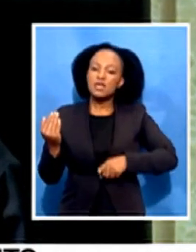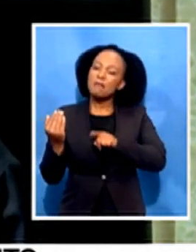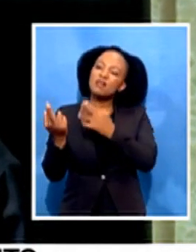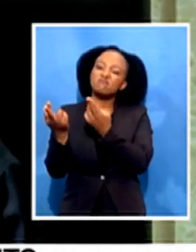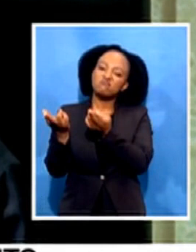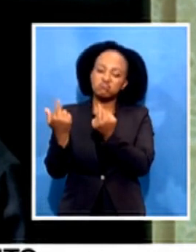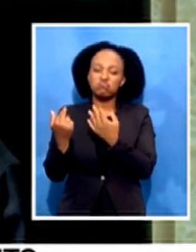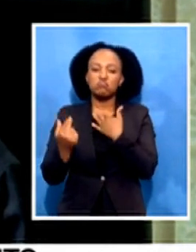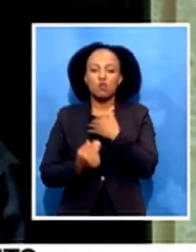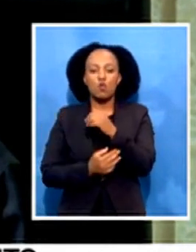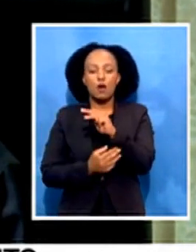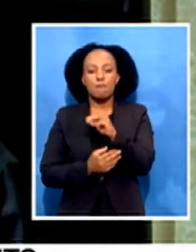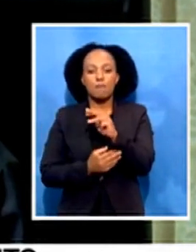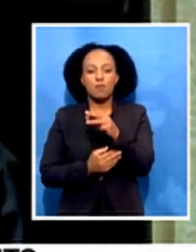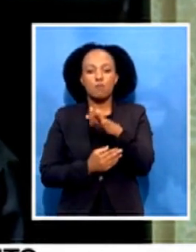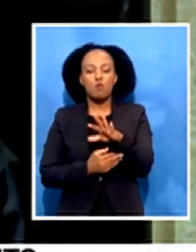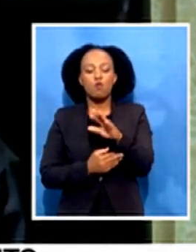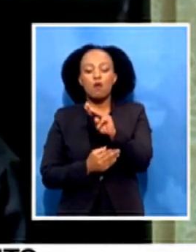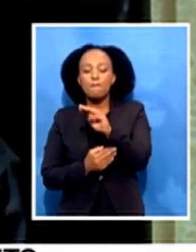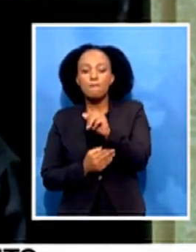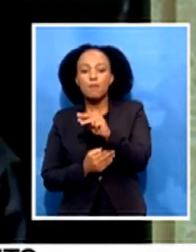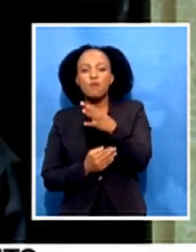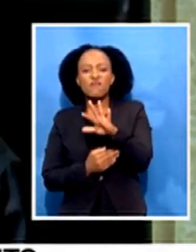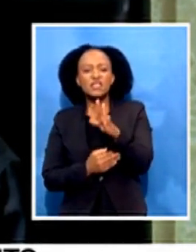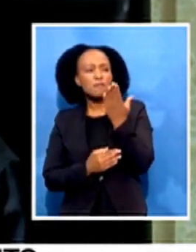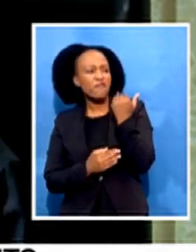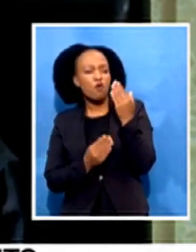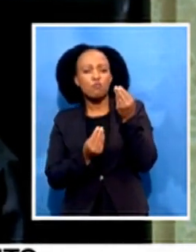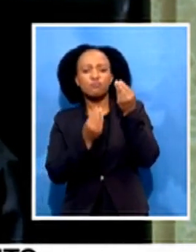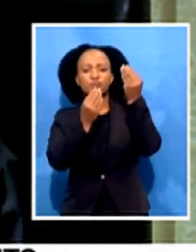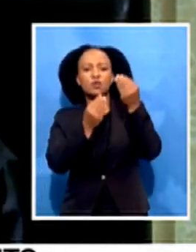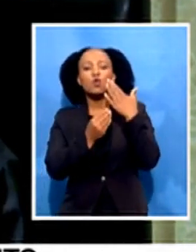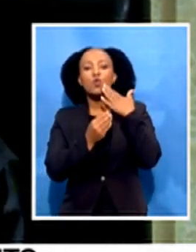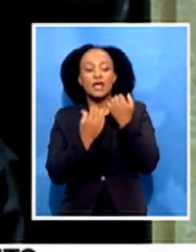7th October 2020. This includes the call for government